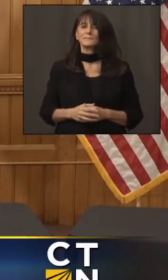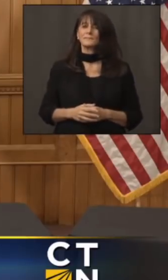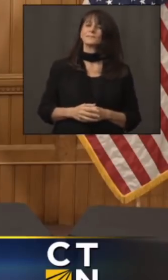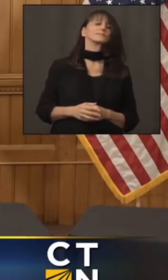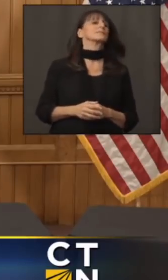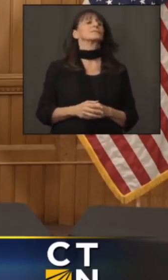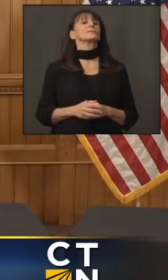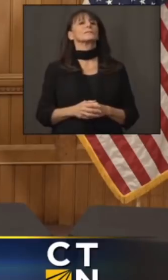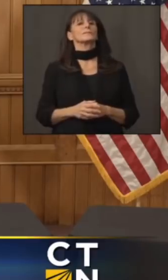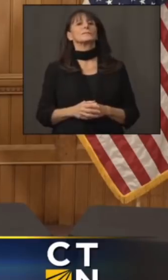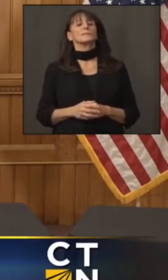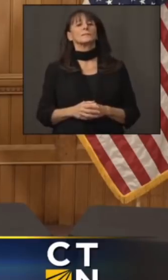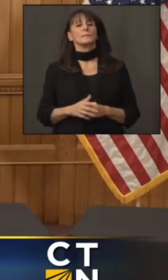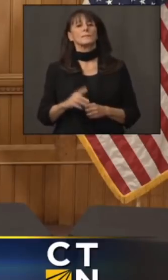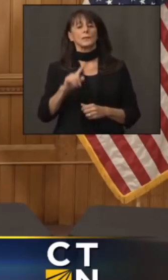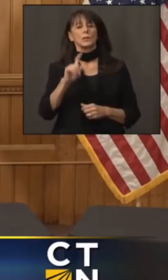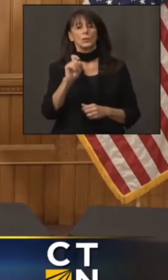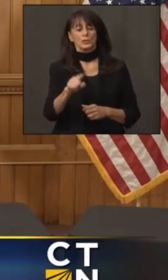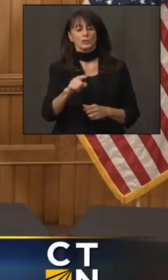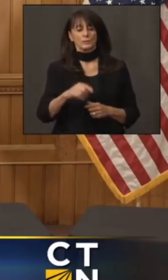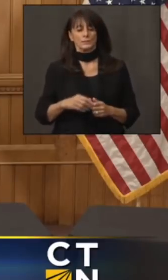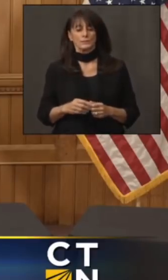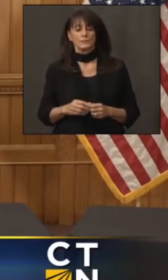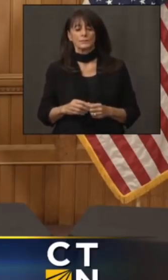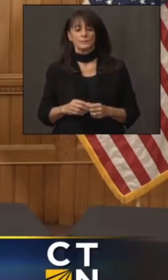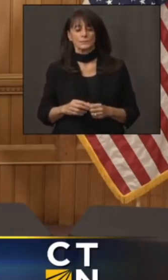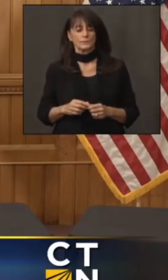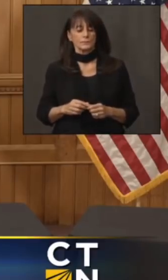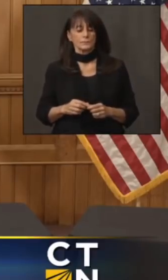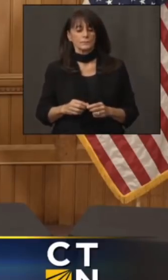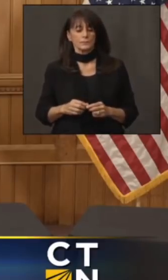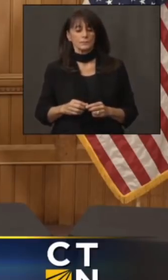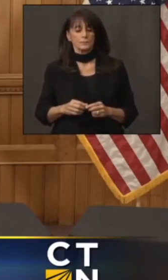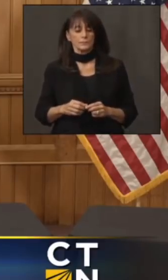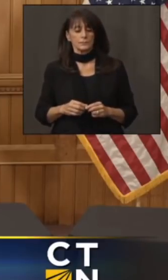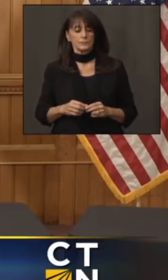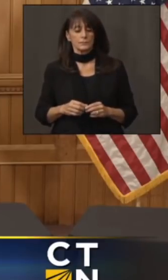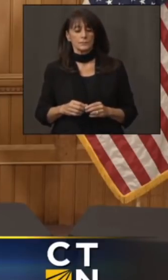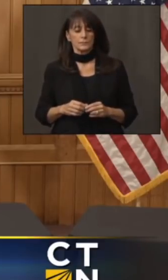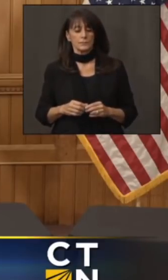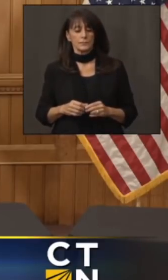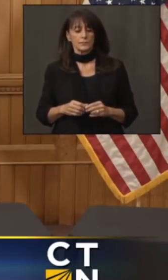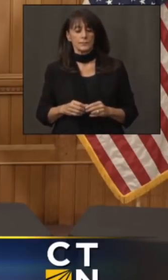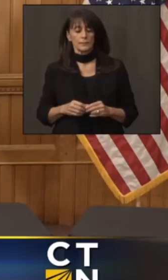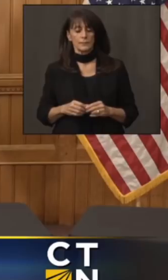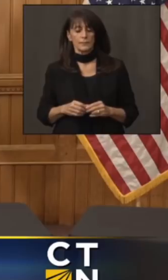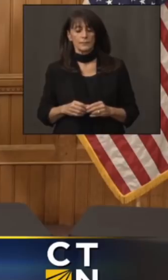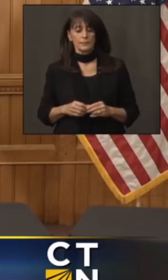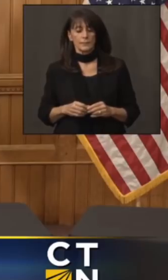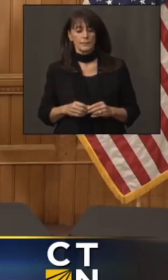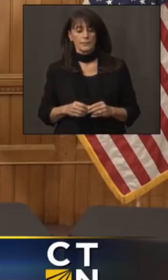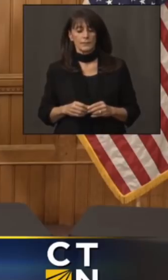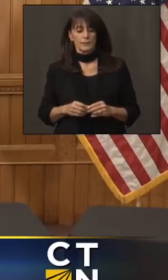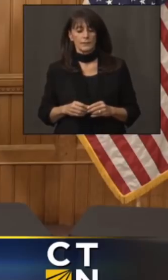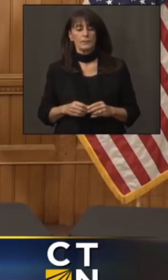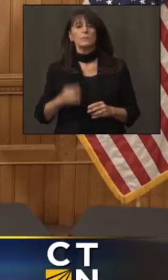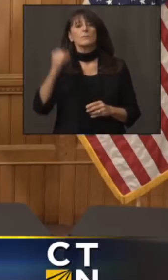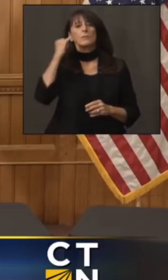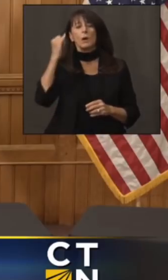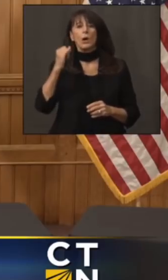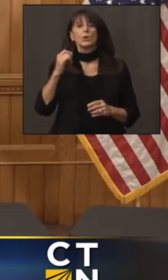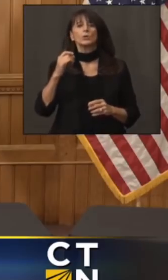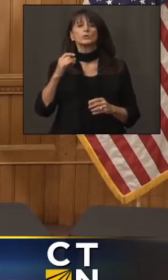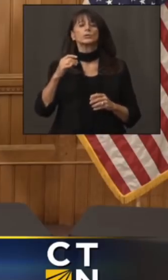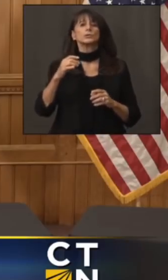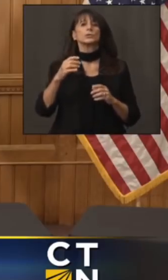Quick question about if there is a worst-case scenario in which you do have to delay Thursday's reopening, is there a chance